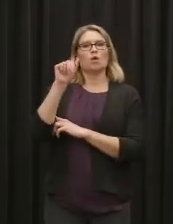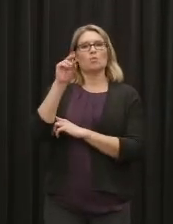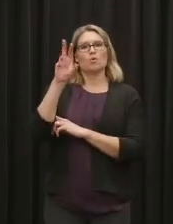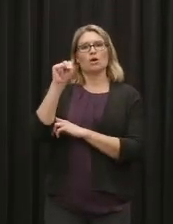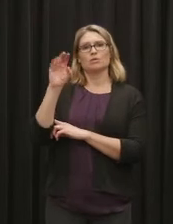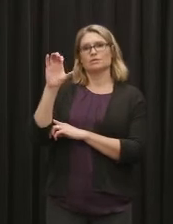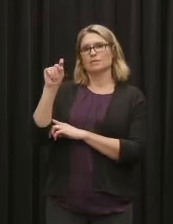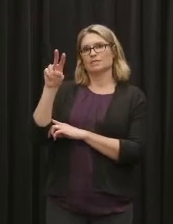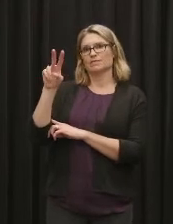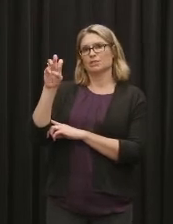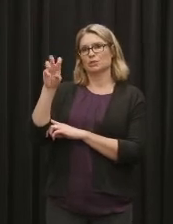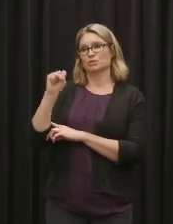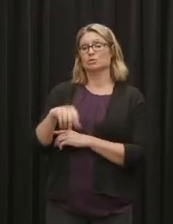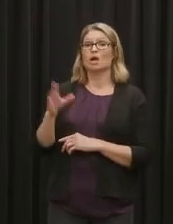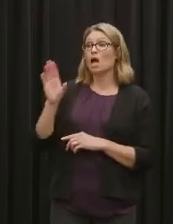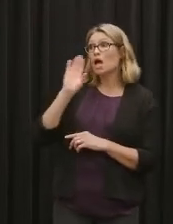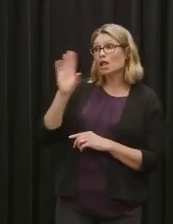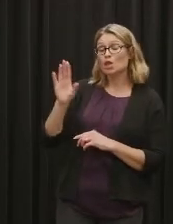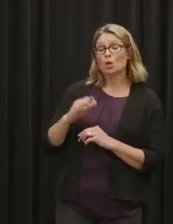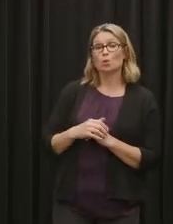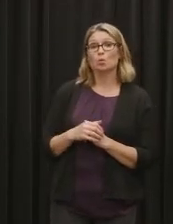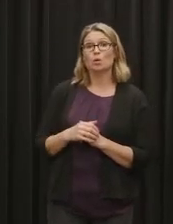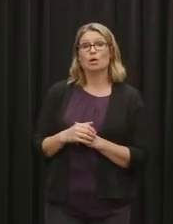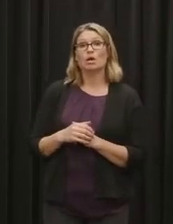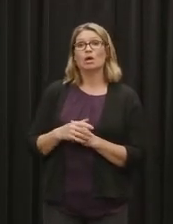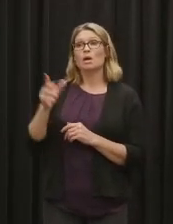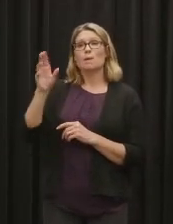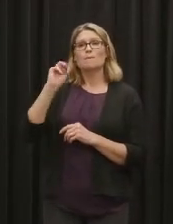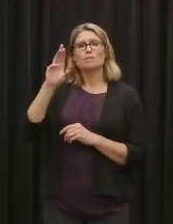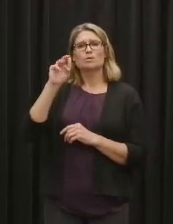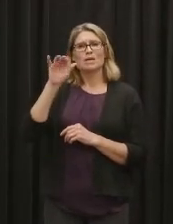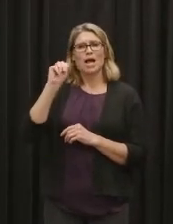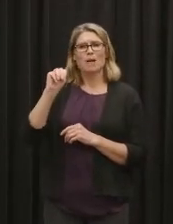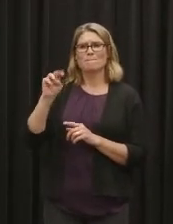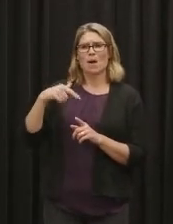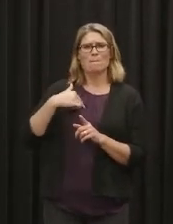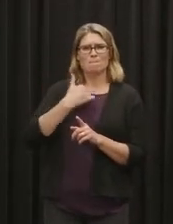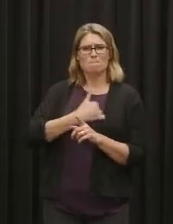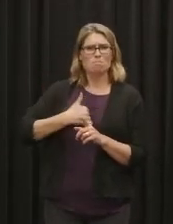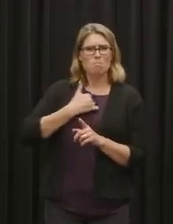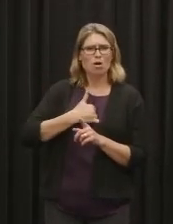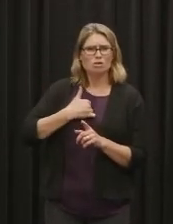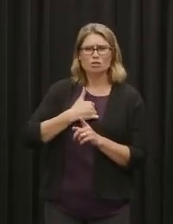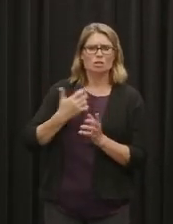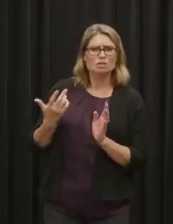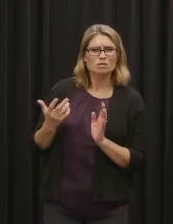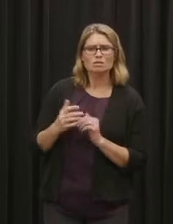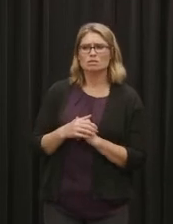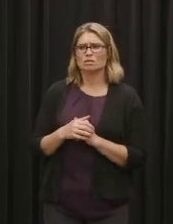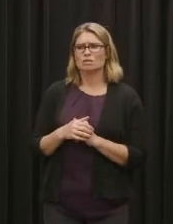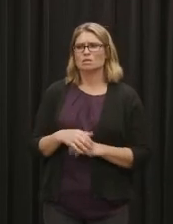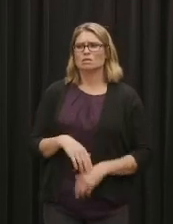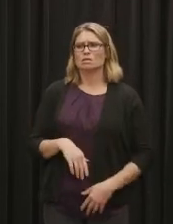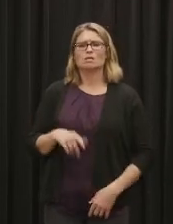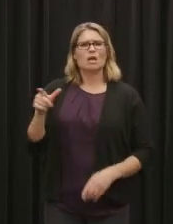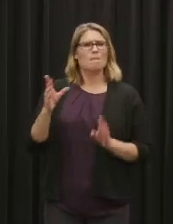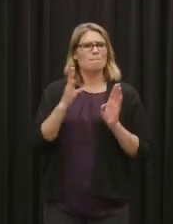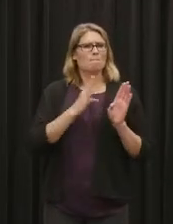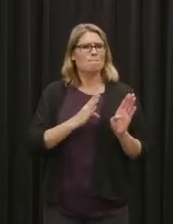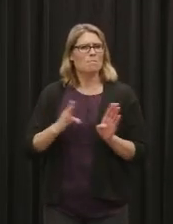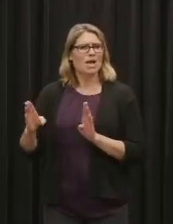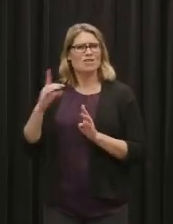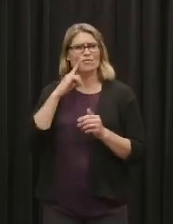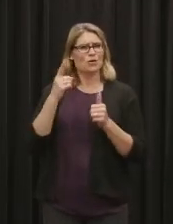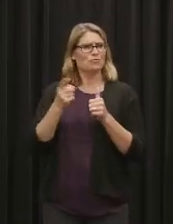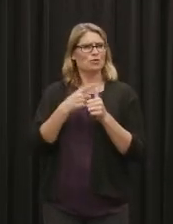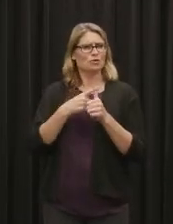News. Hi there. Mr. McCallum, I apologize if you said this, but is the plan for these